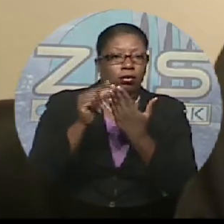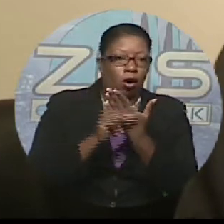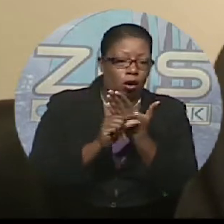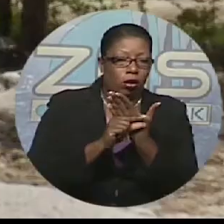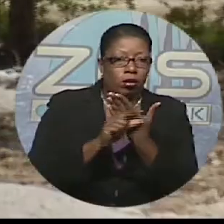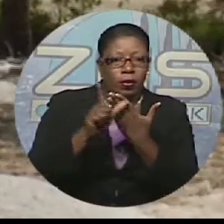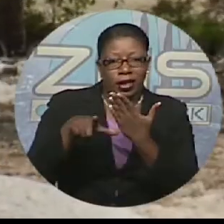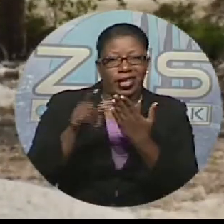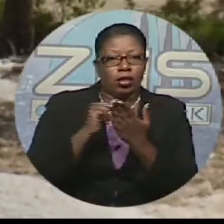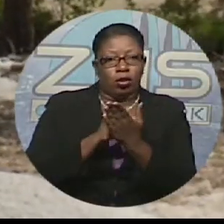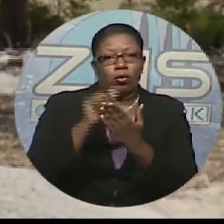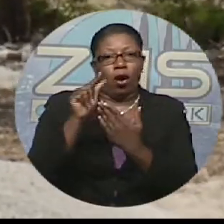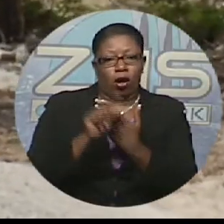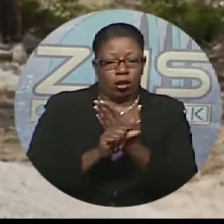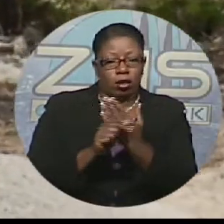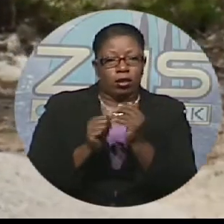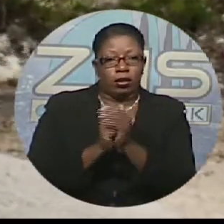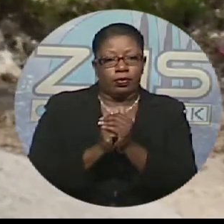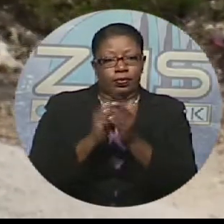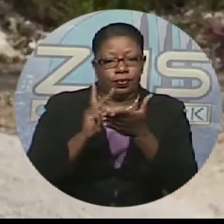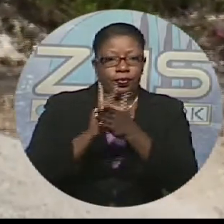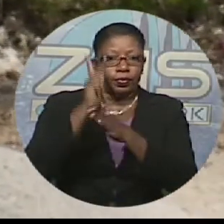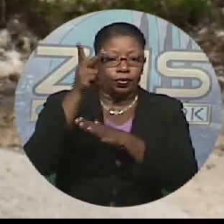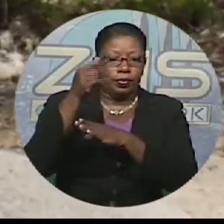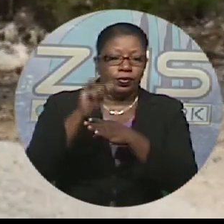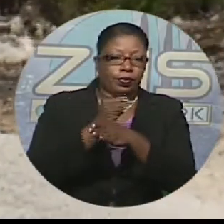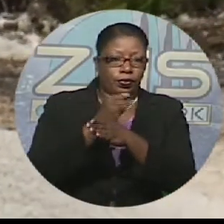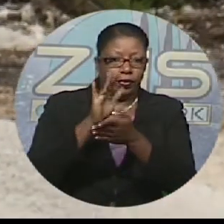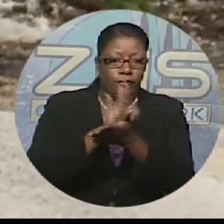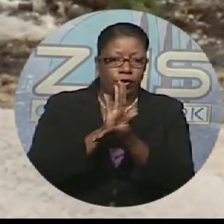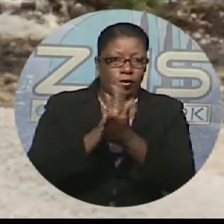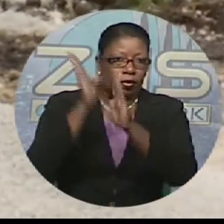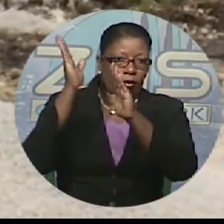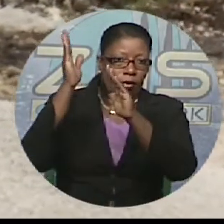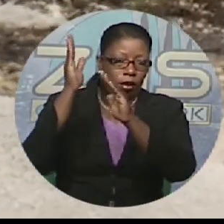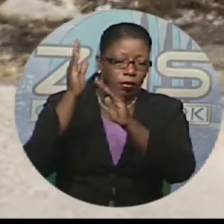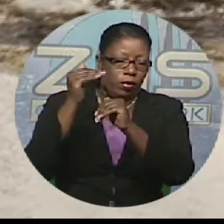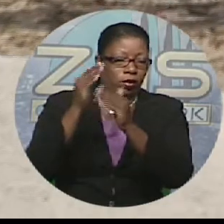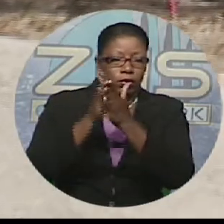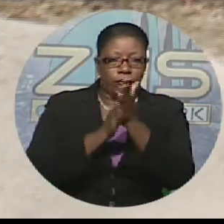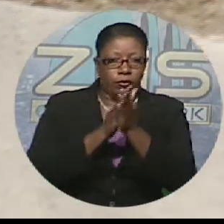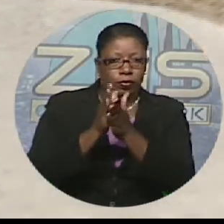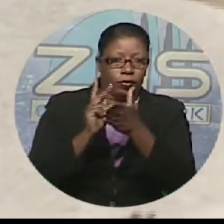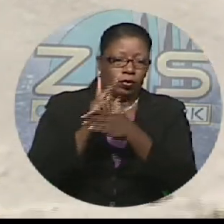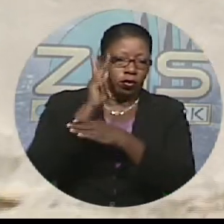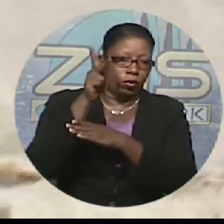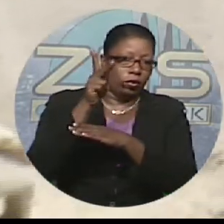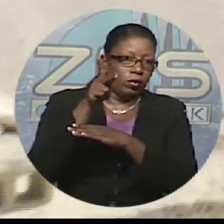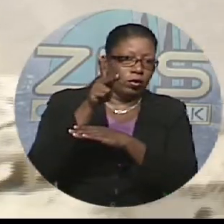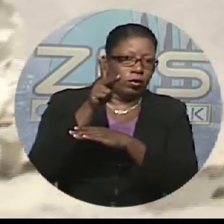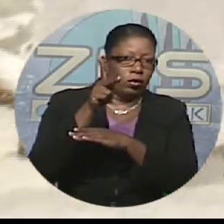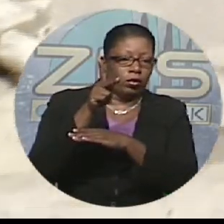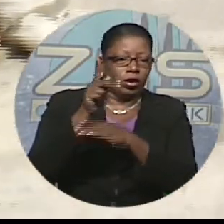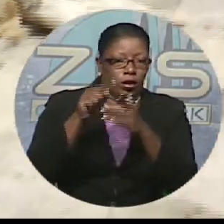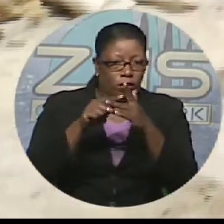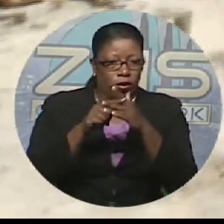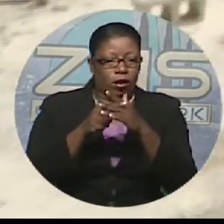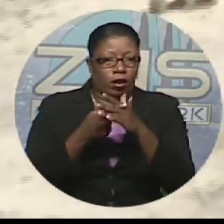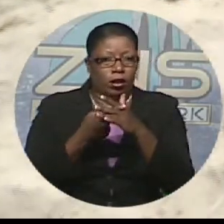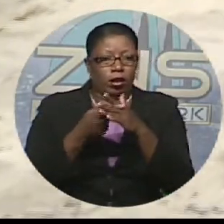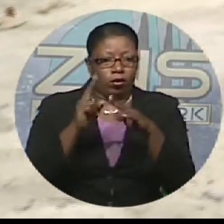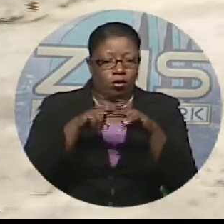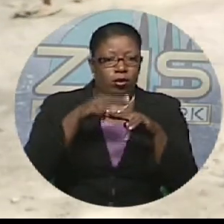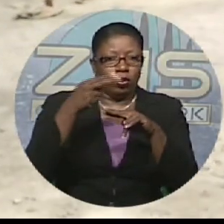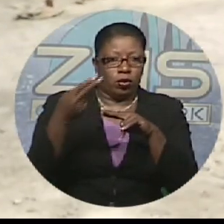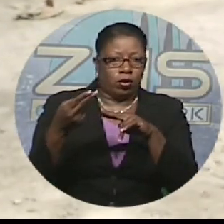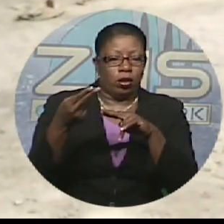August. Now, the Agricultural Institute is expected to reinvigorate the agricultural sector while significantly reducing the